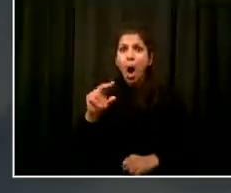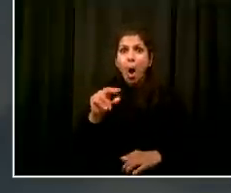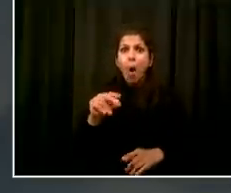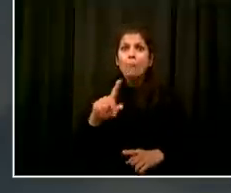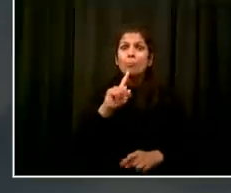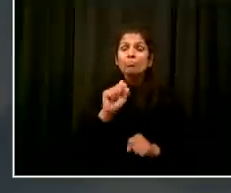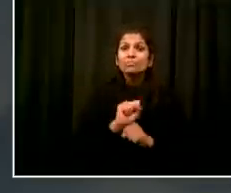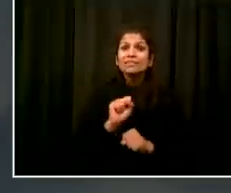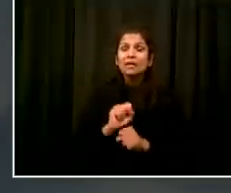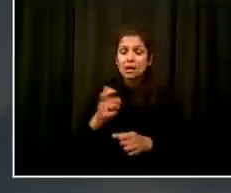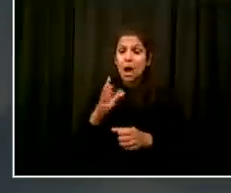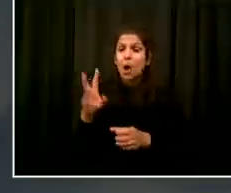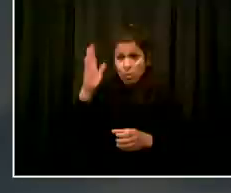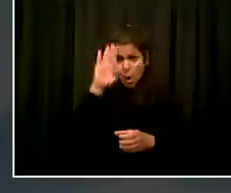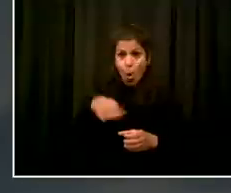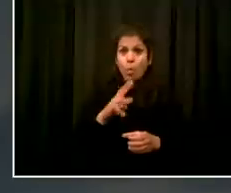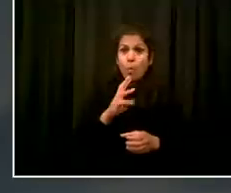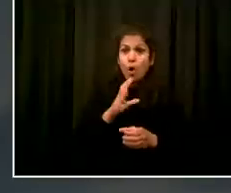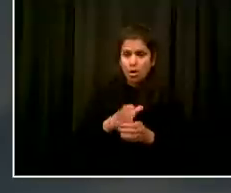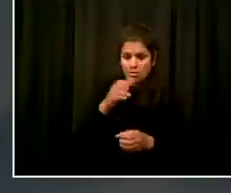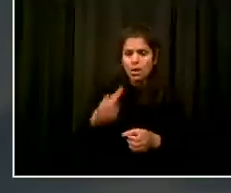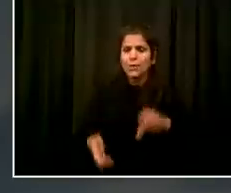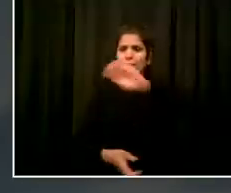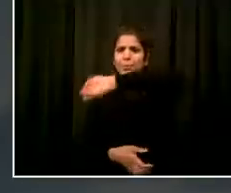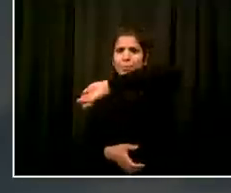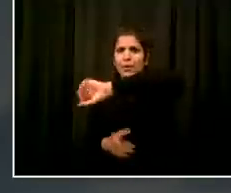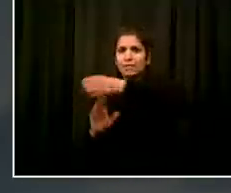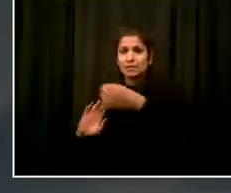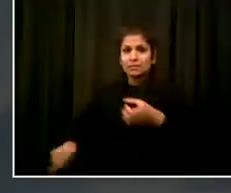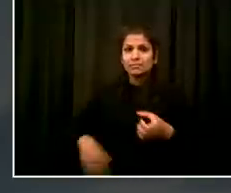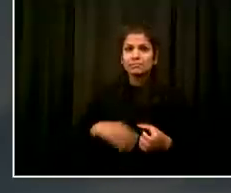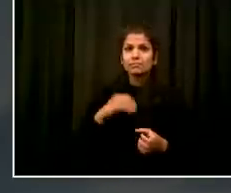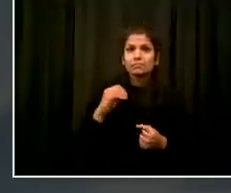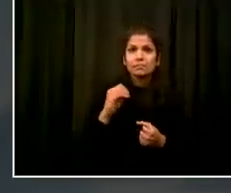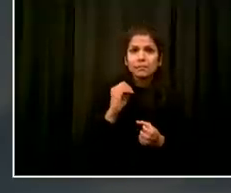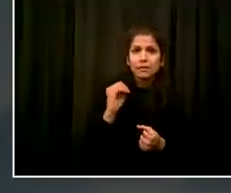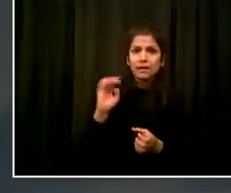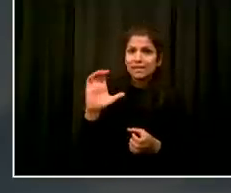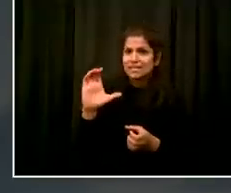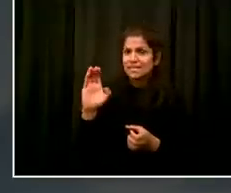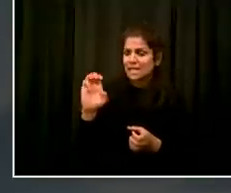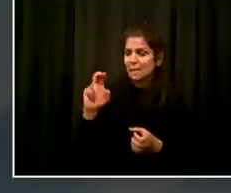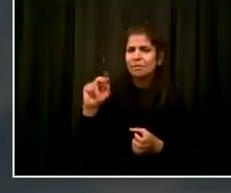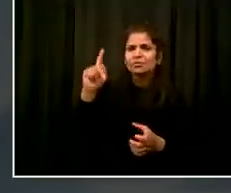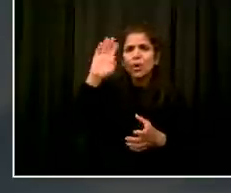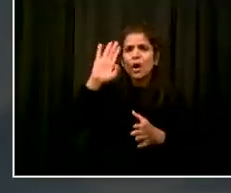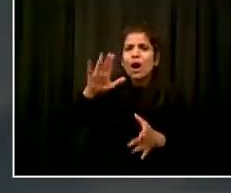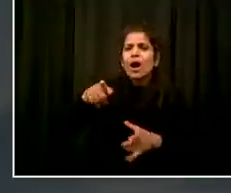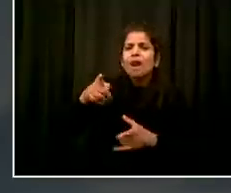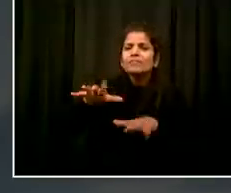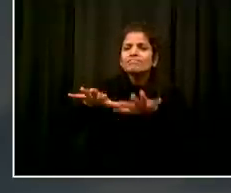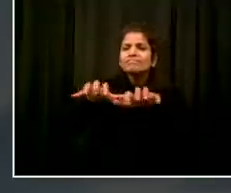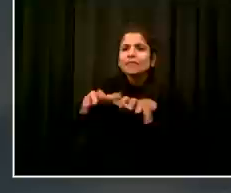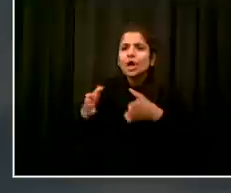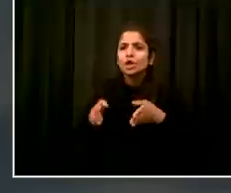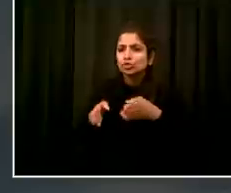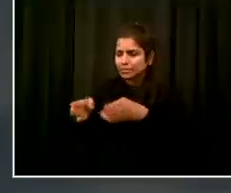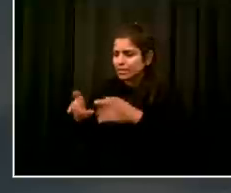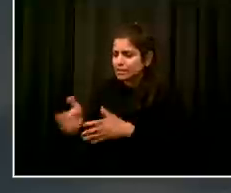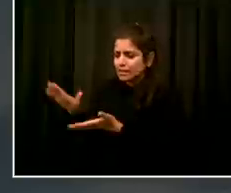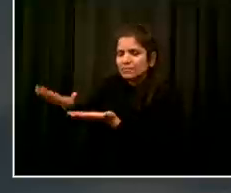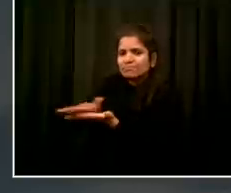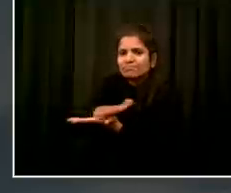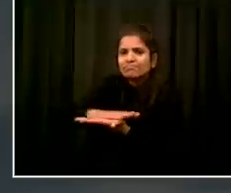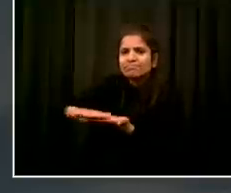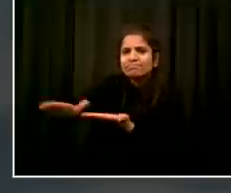are hit with a Louisville slugger swung by, Mark McGuire, leaving dents in the car